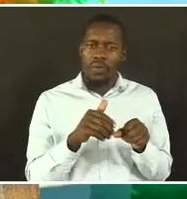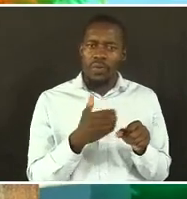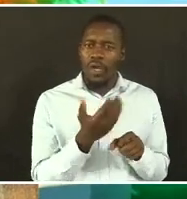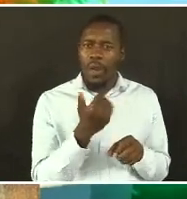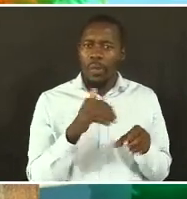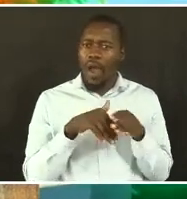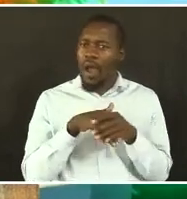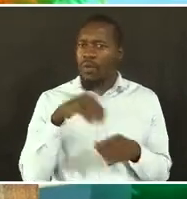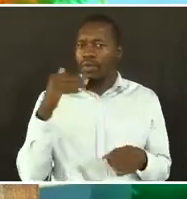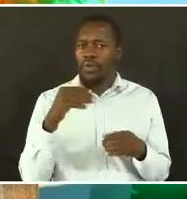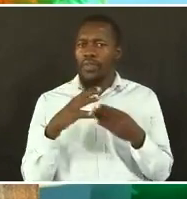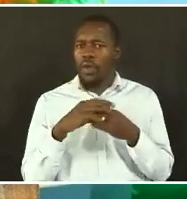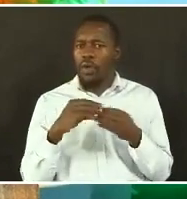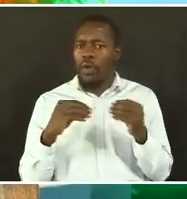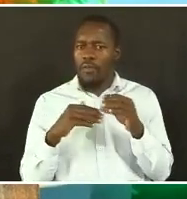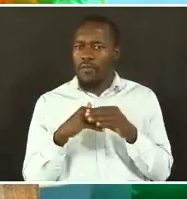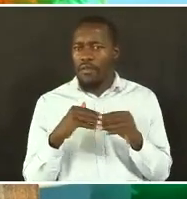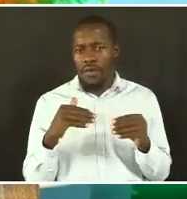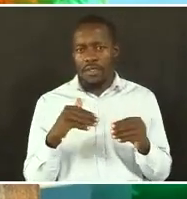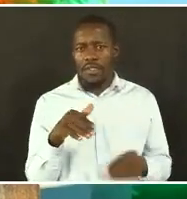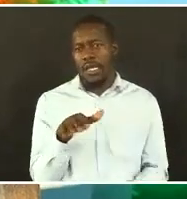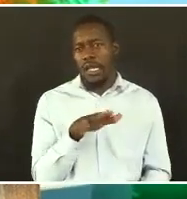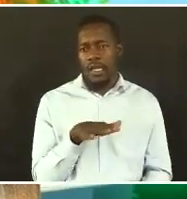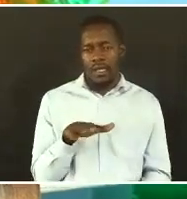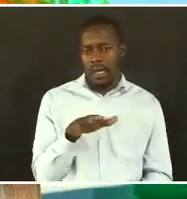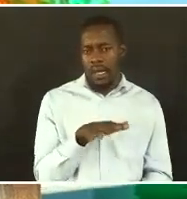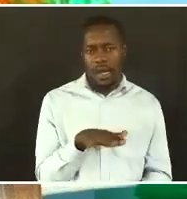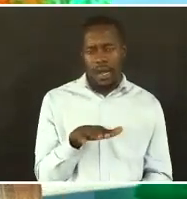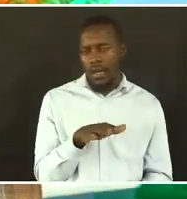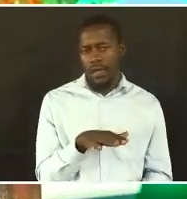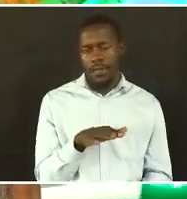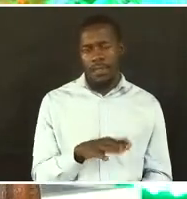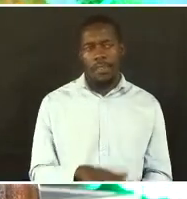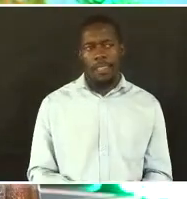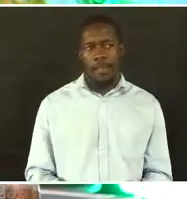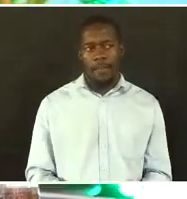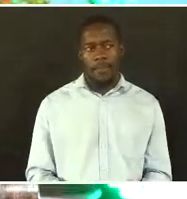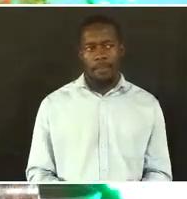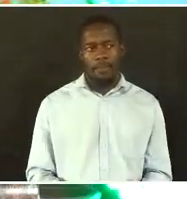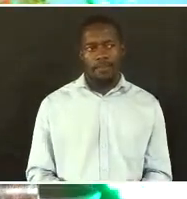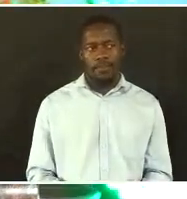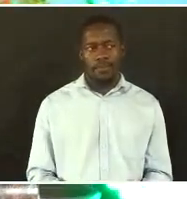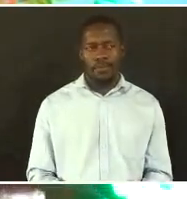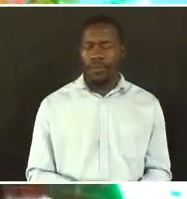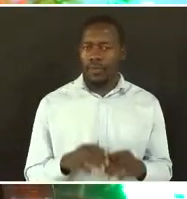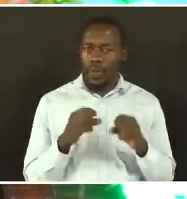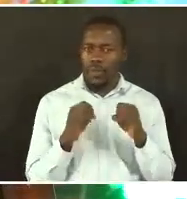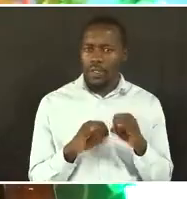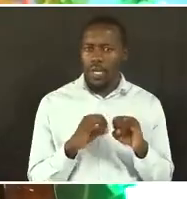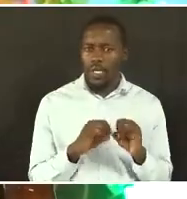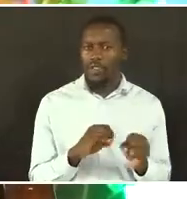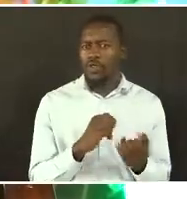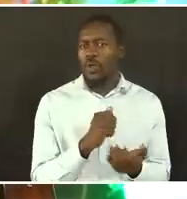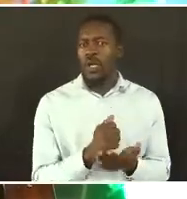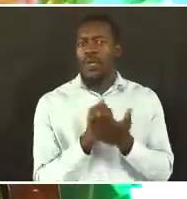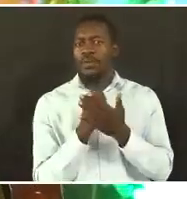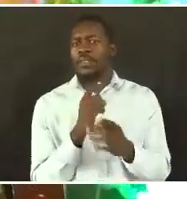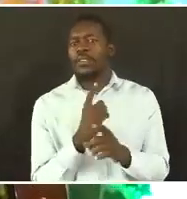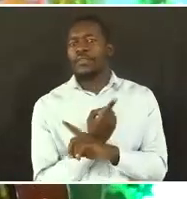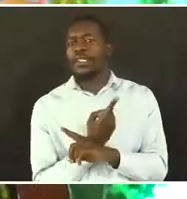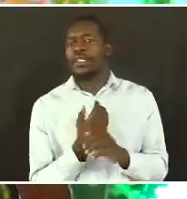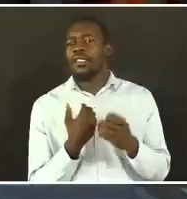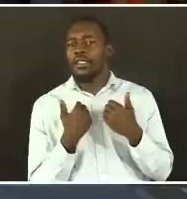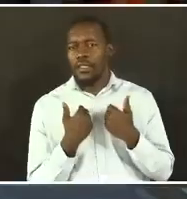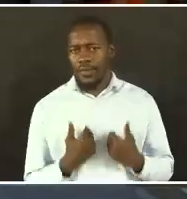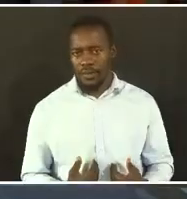We are reaching the unreached, but we are reaching them through compassionate ministry. So when we are talking of